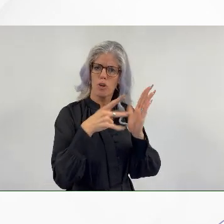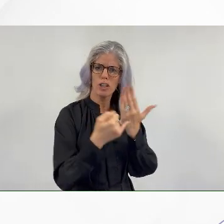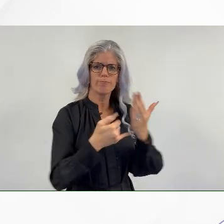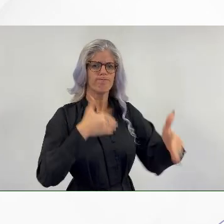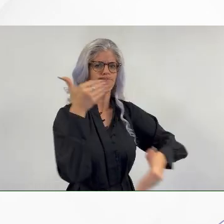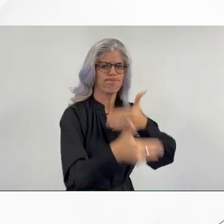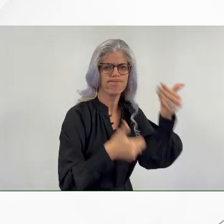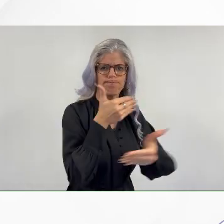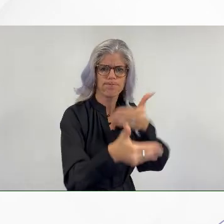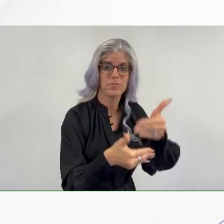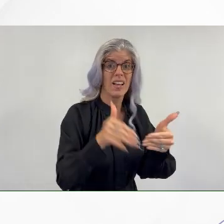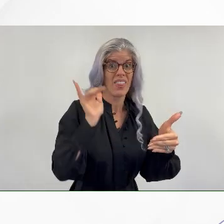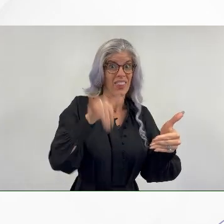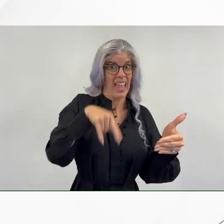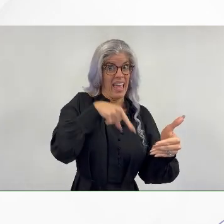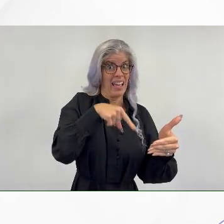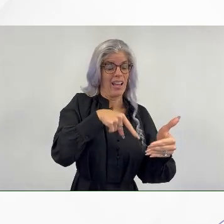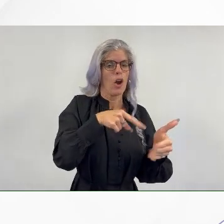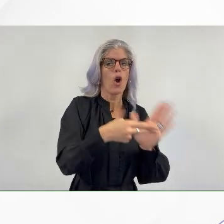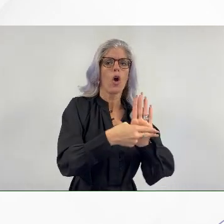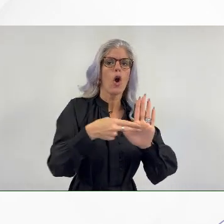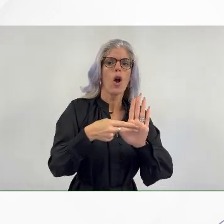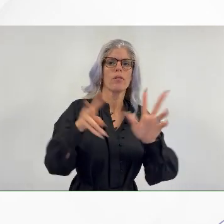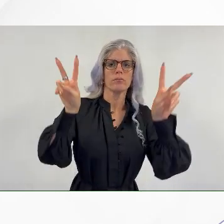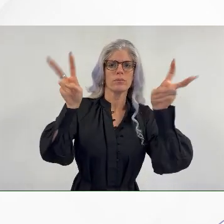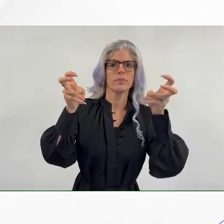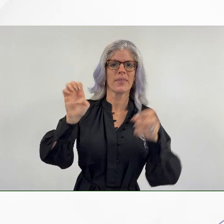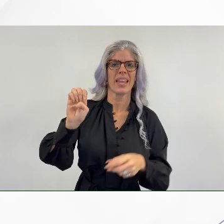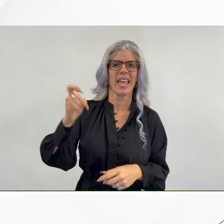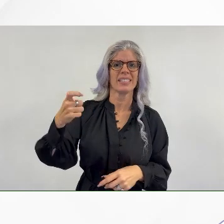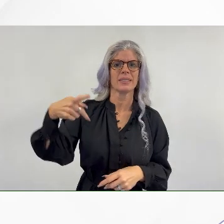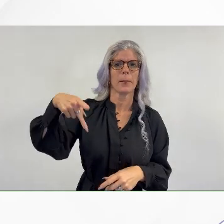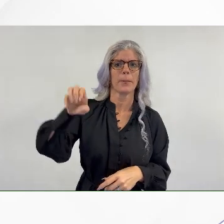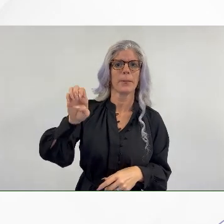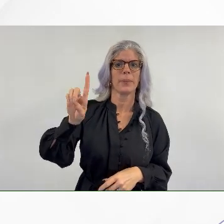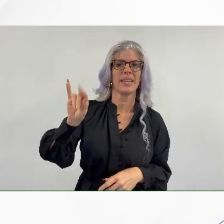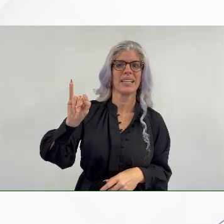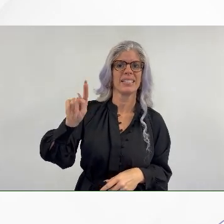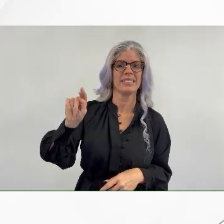your RSM to submit your request for an expedited project if desired.